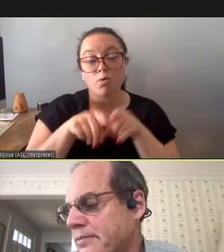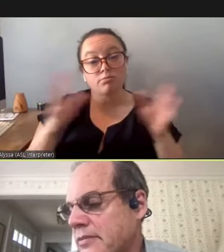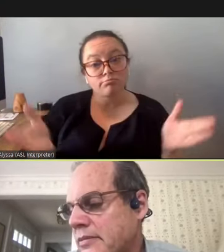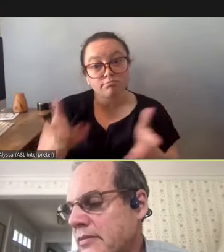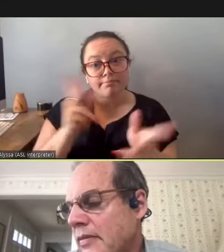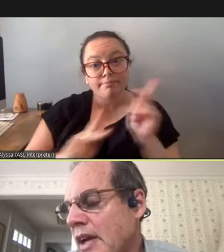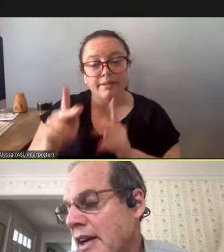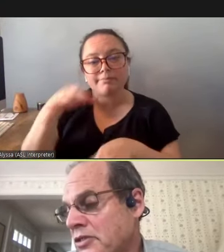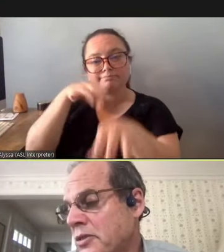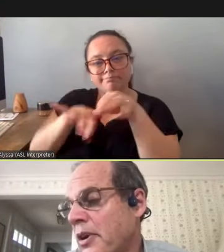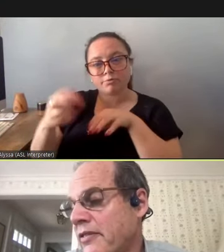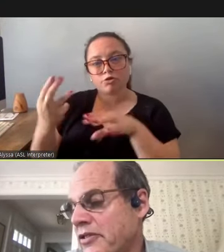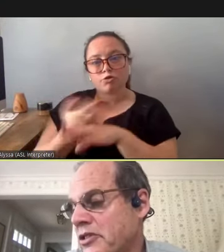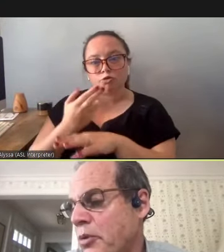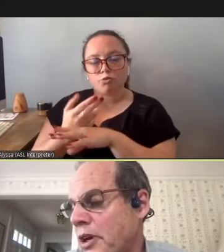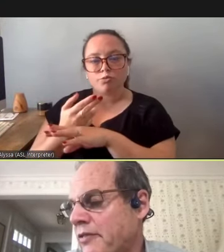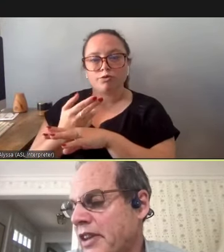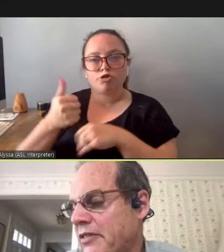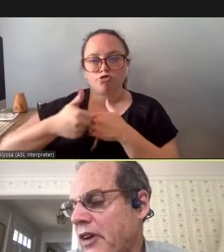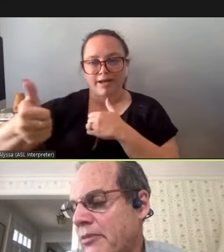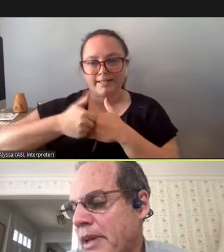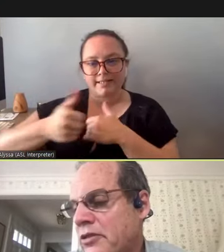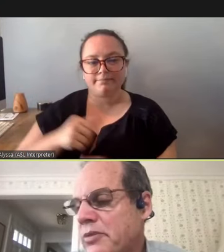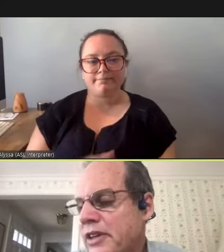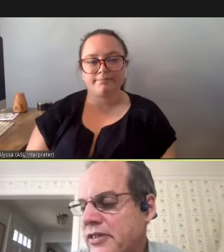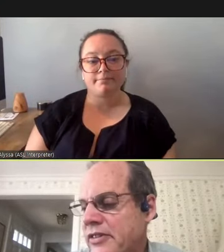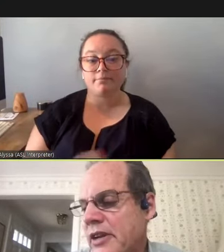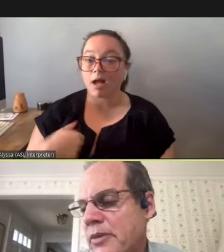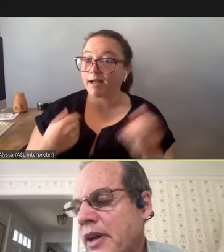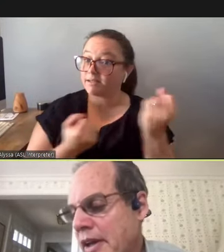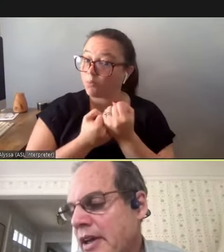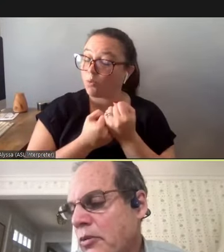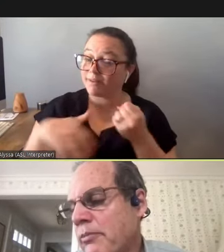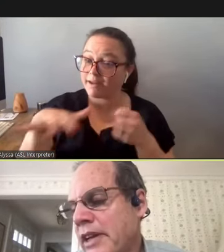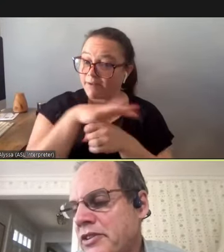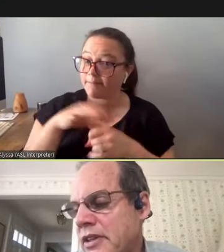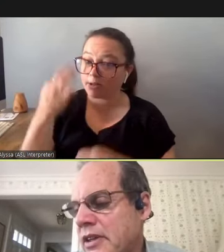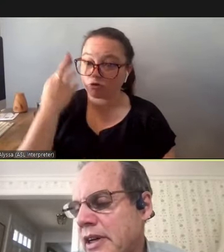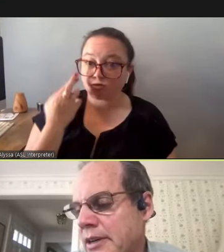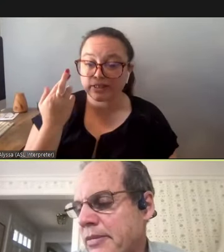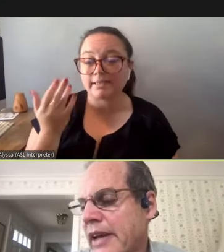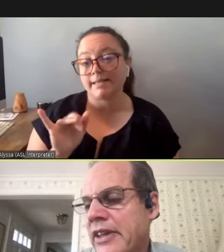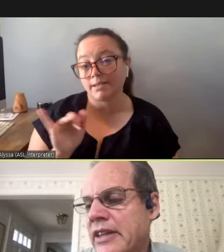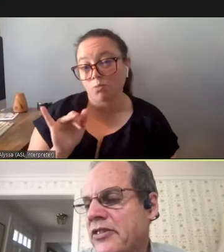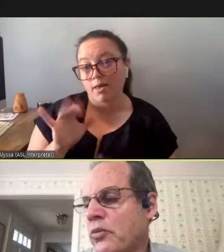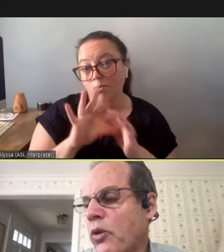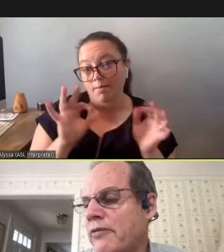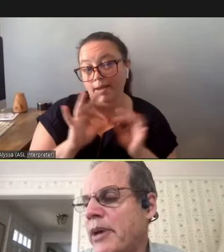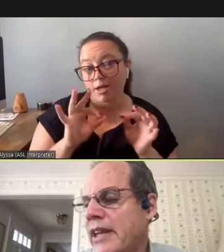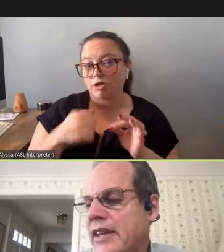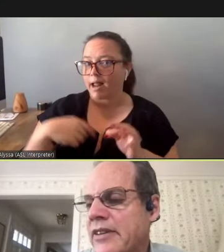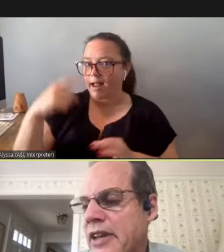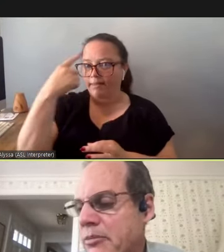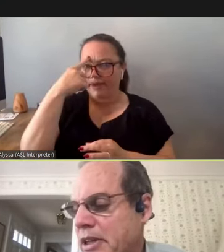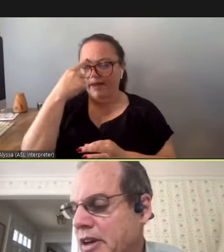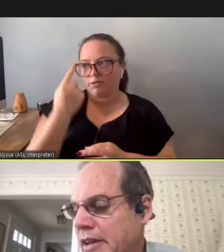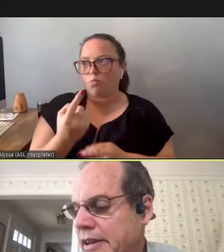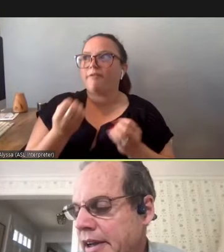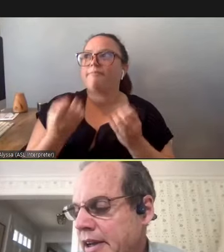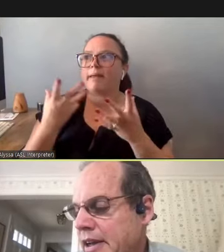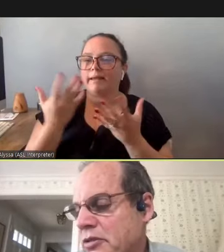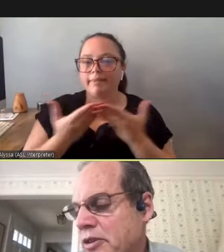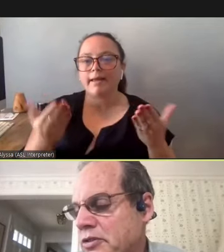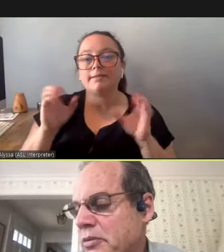transit. I also support it for the environmental reasons that were mentioned. I think this is one of many things that can be